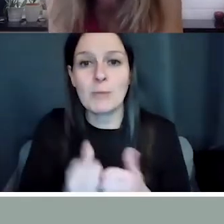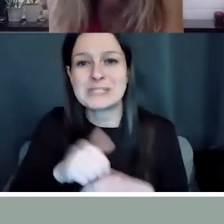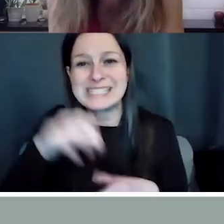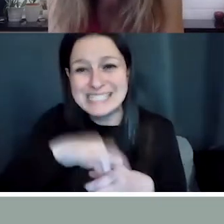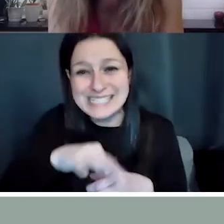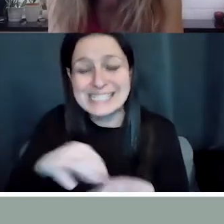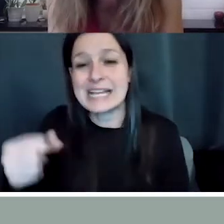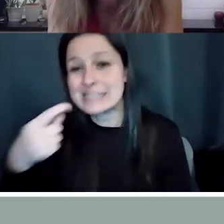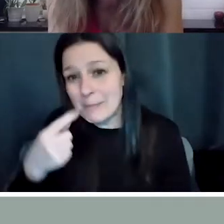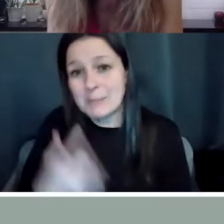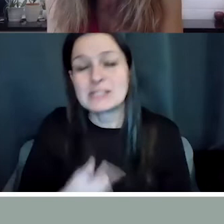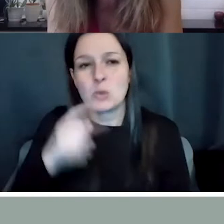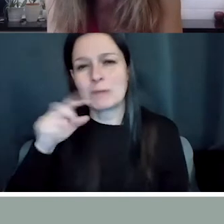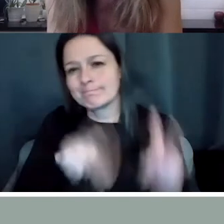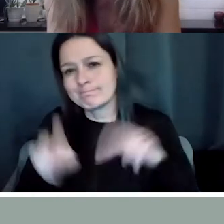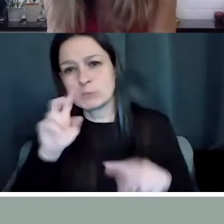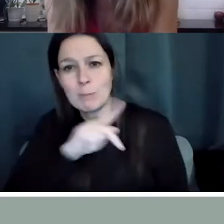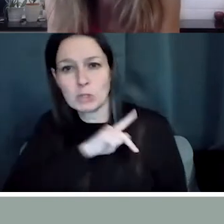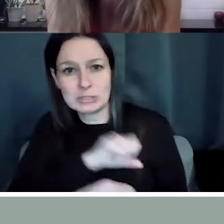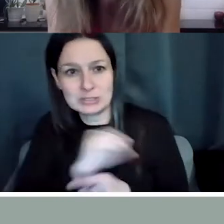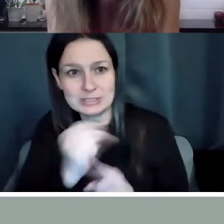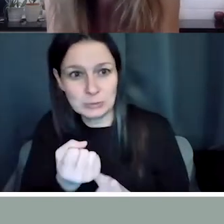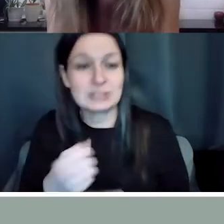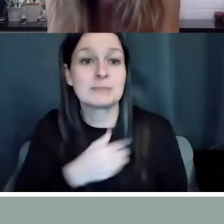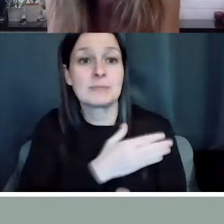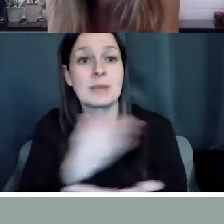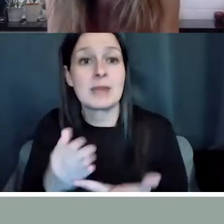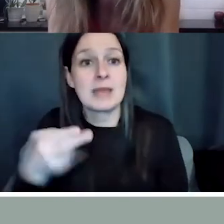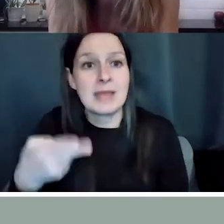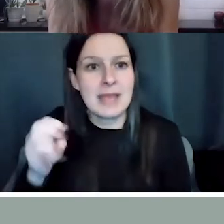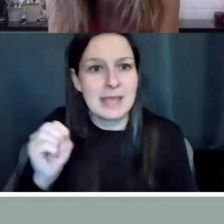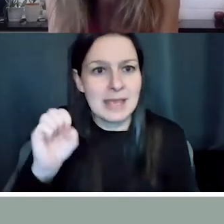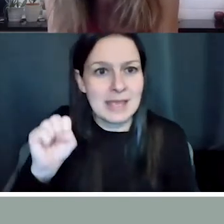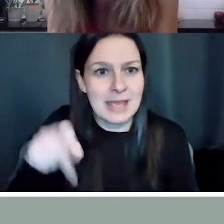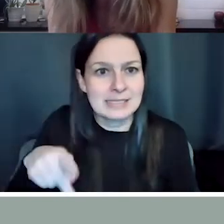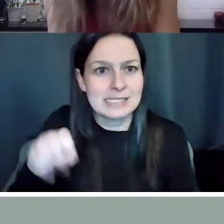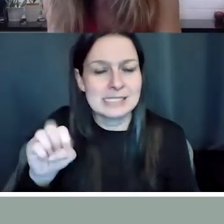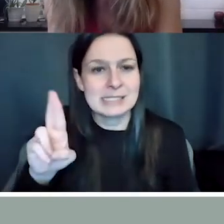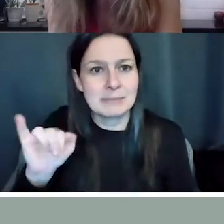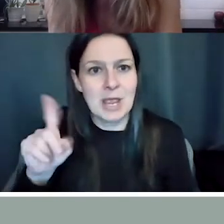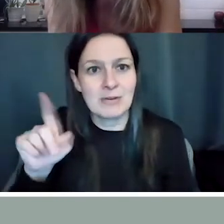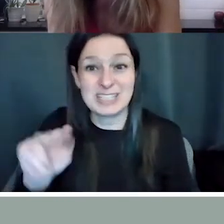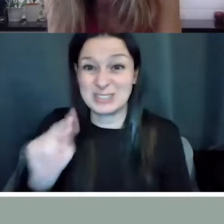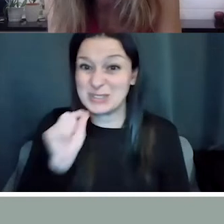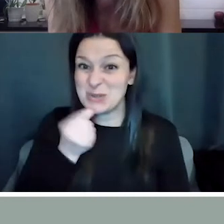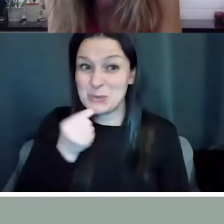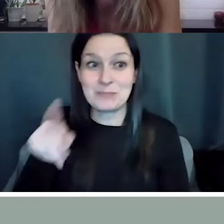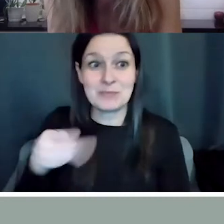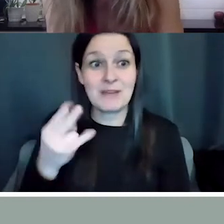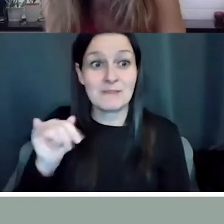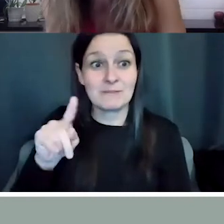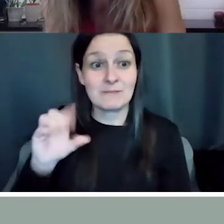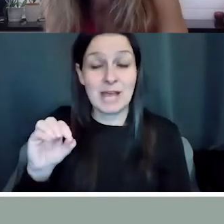to like look at your personal situation. And then hesperidin is cool. It's a phytochemical that is in the